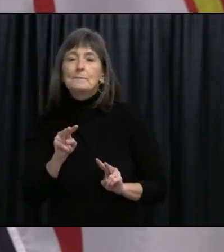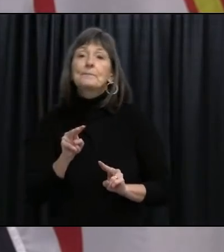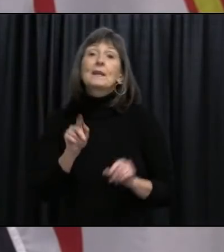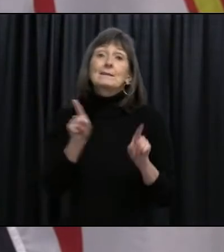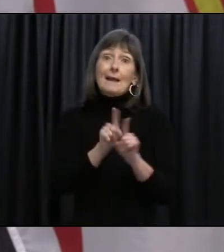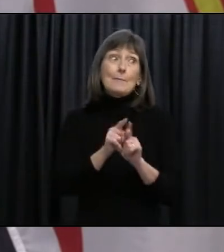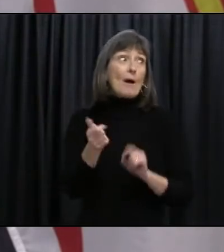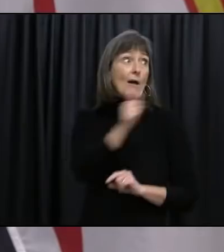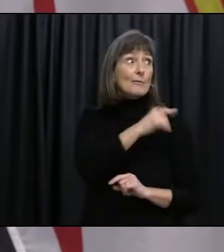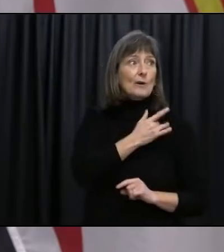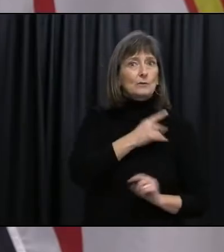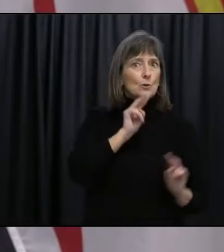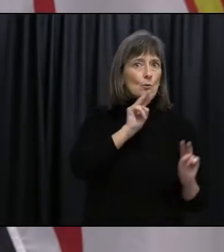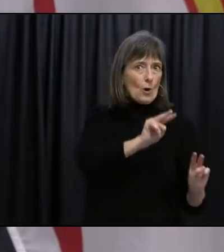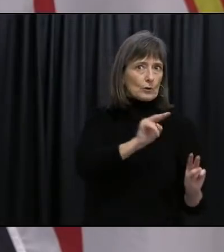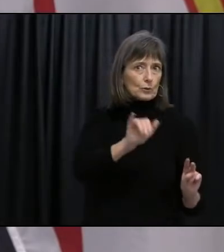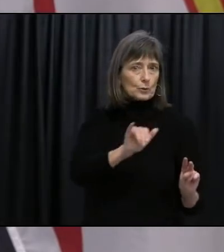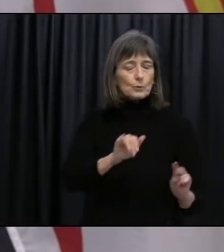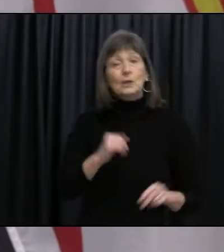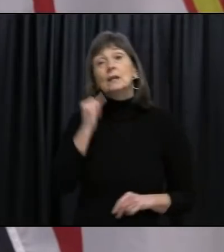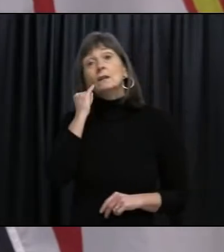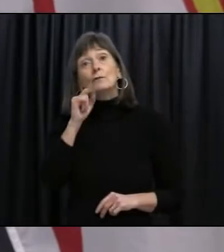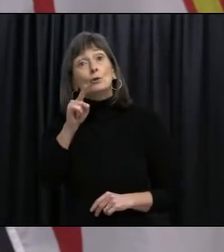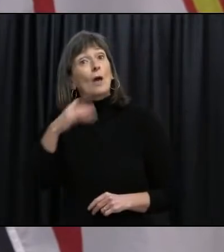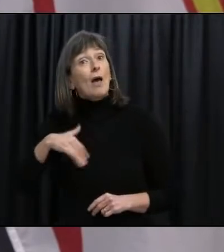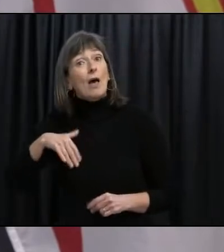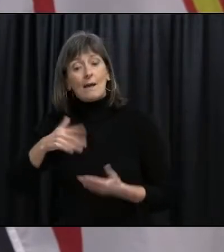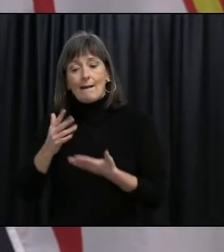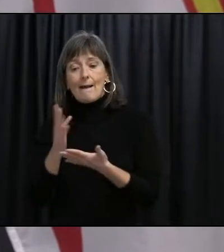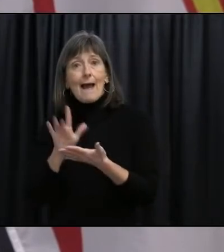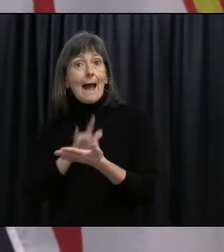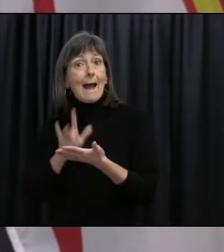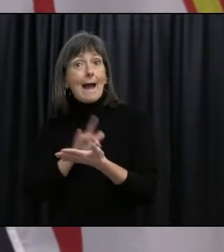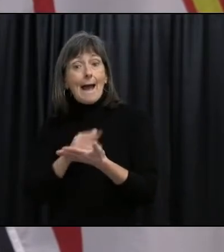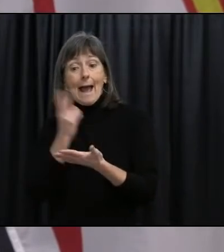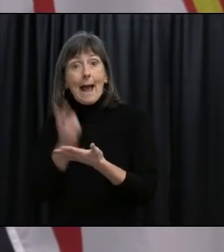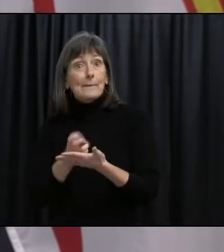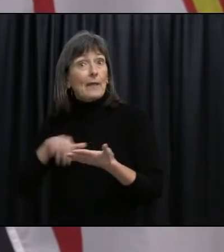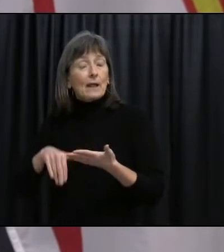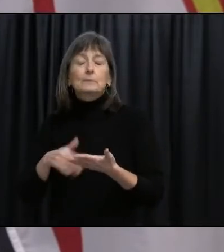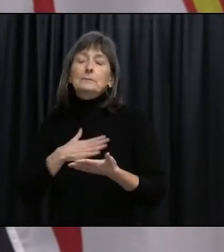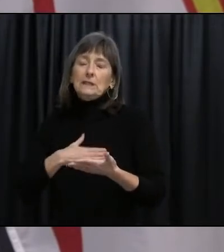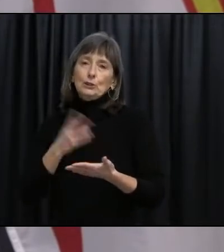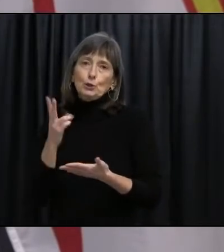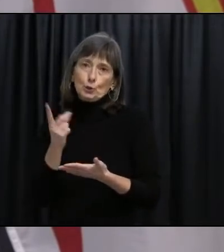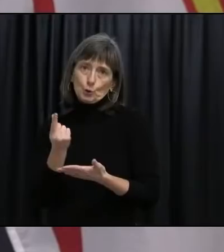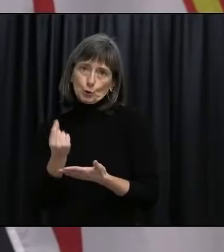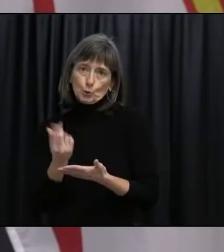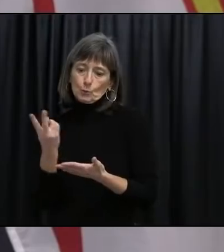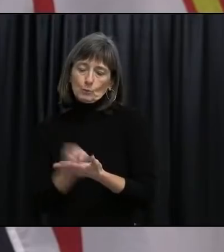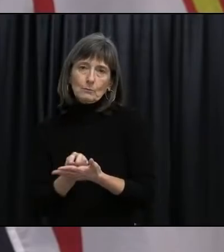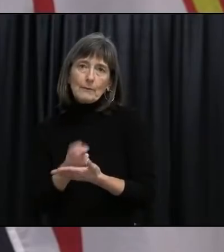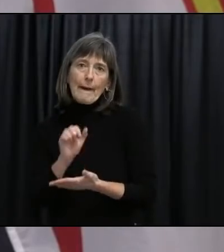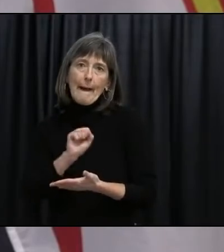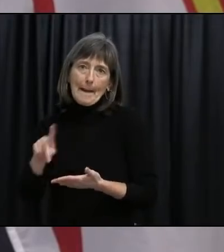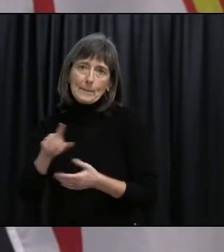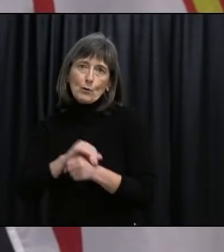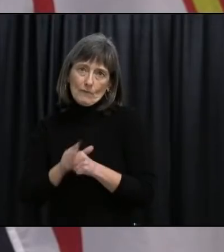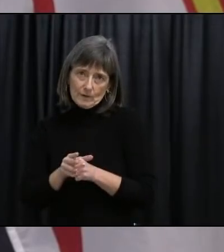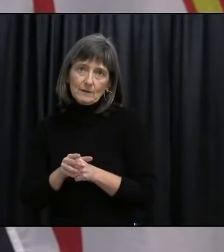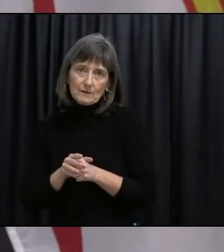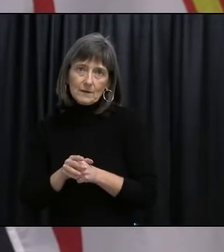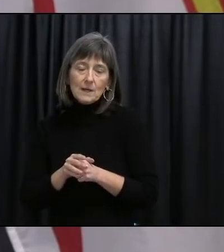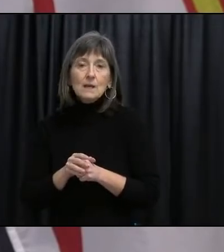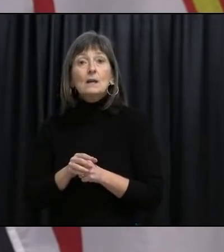Alert app, please consider doing so. It's another tool to limit the spread of this virus. It helps to protect you and your loved ones by